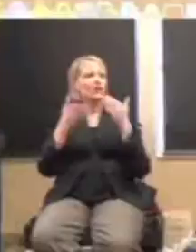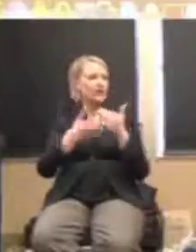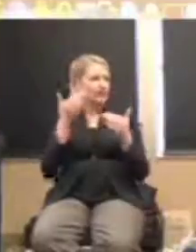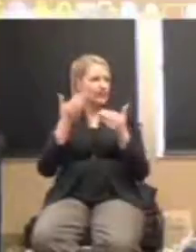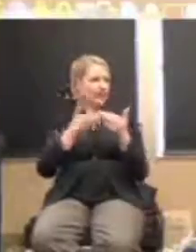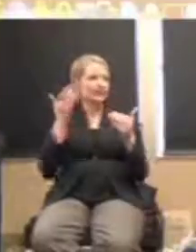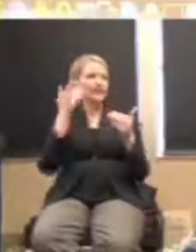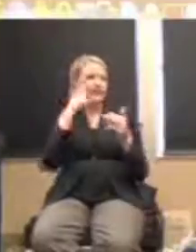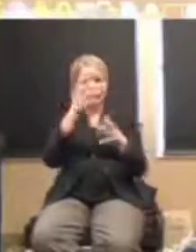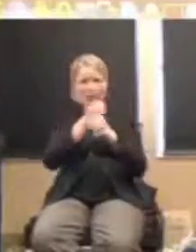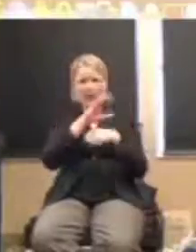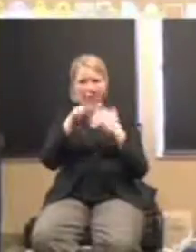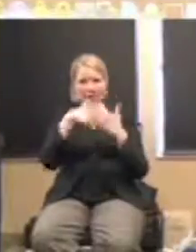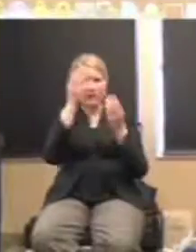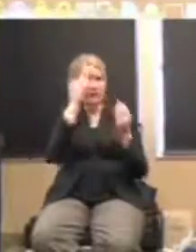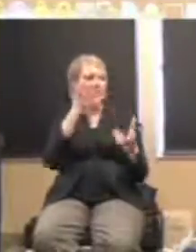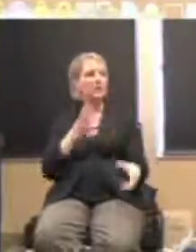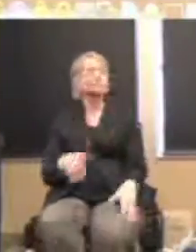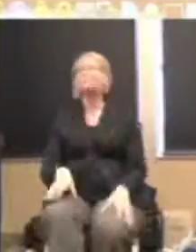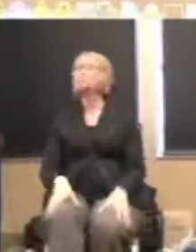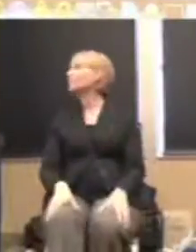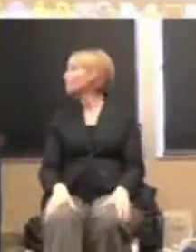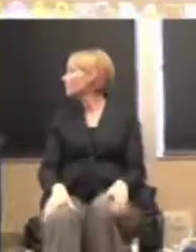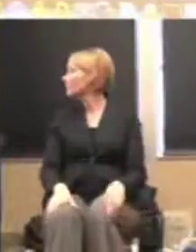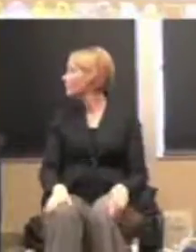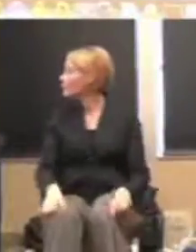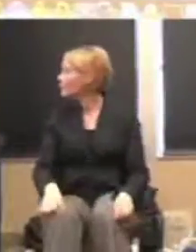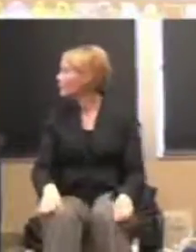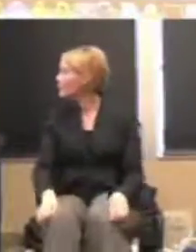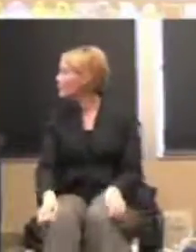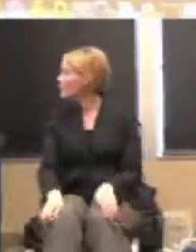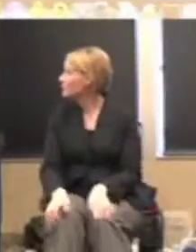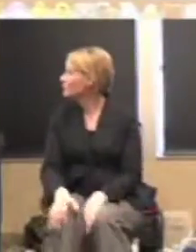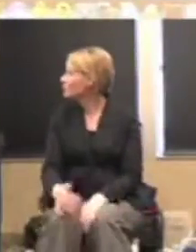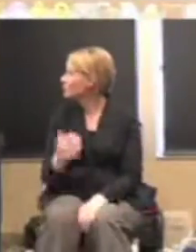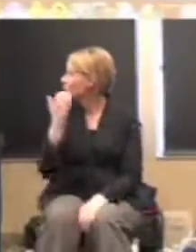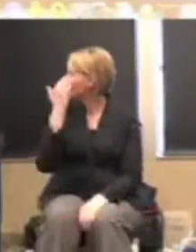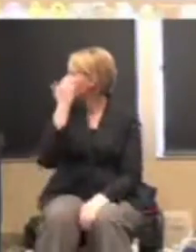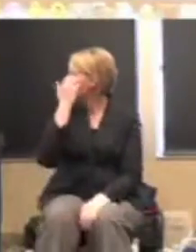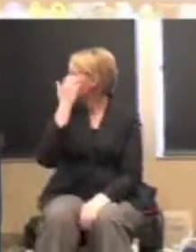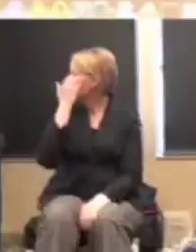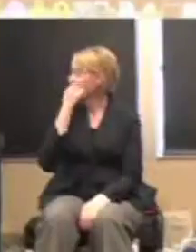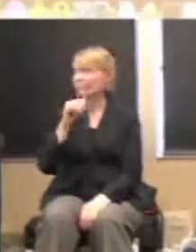to get the information. So what you do is it's